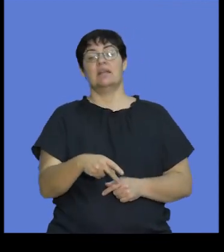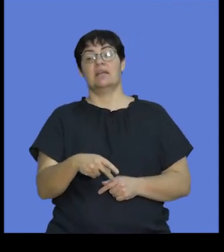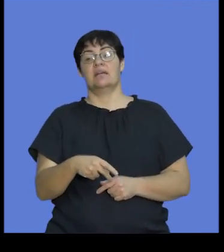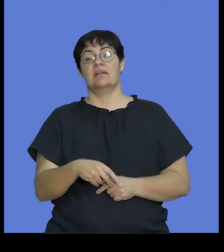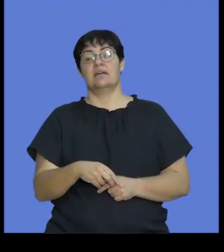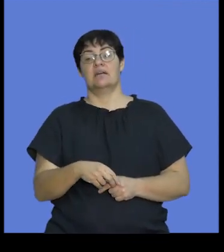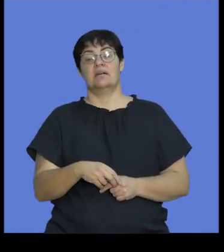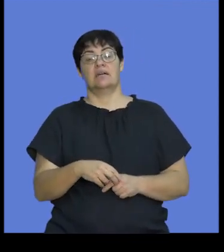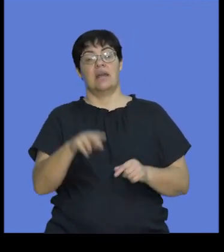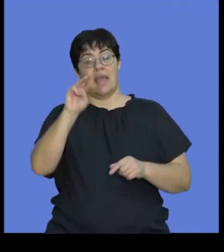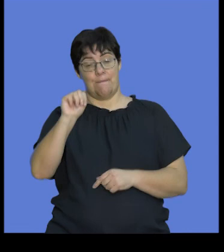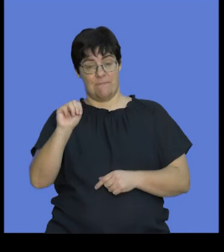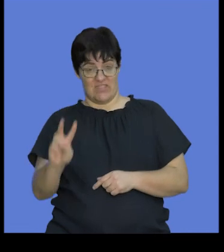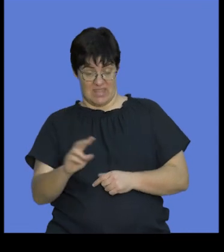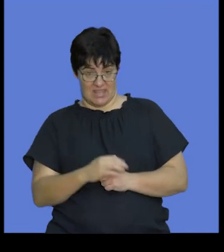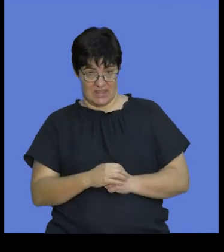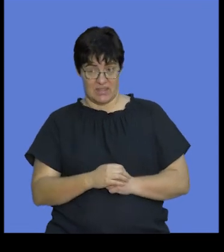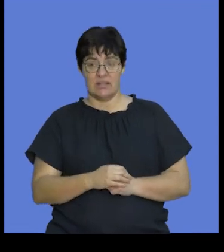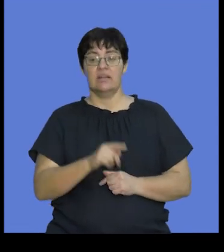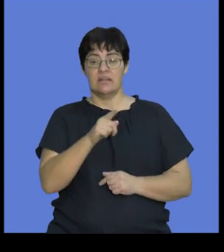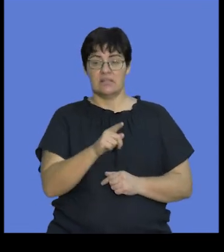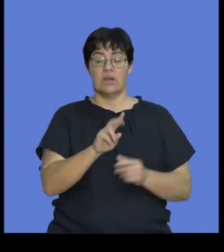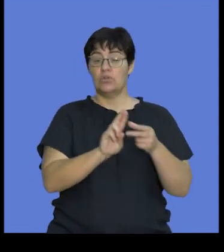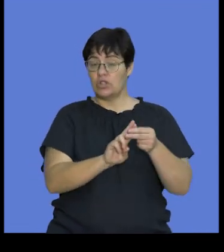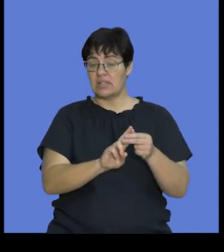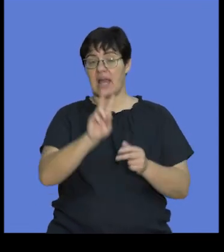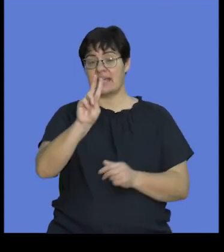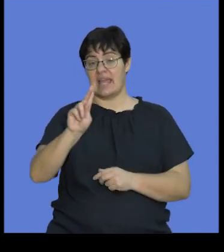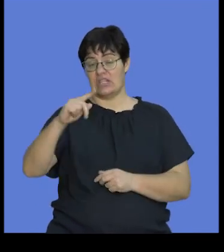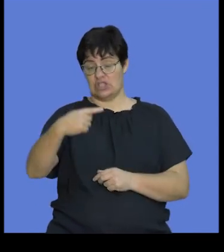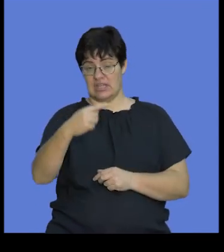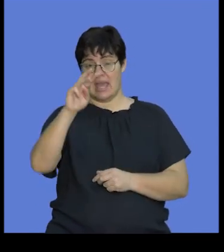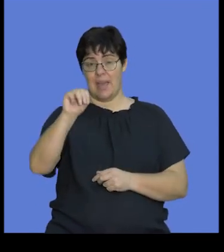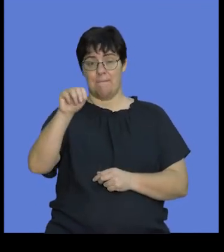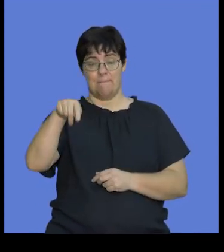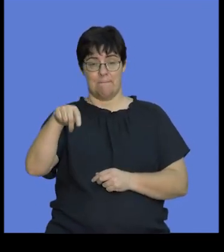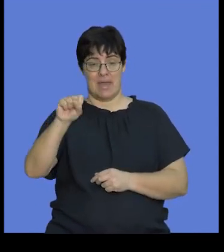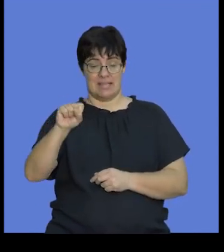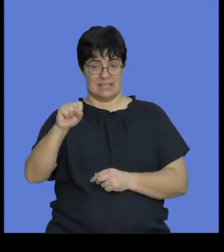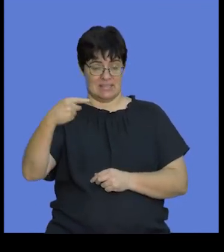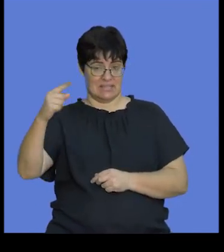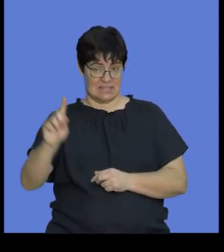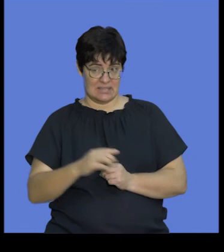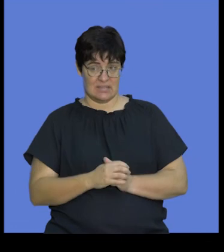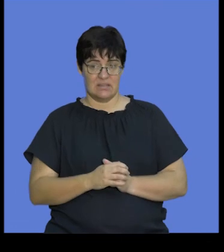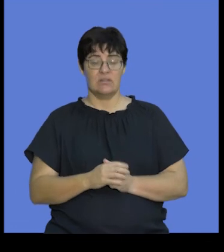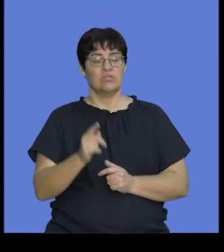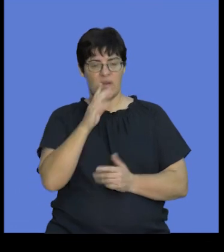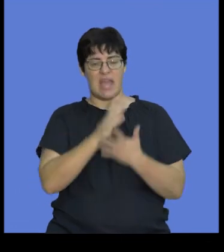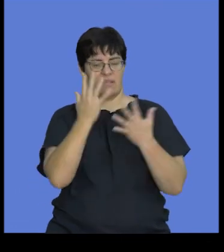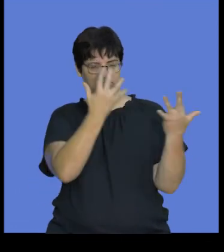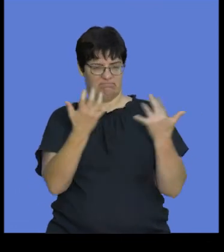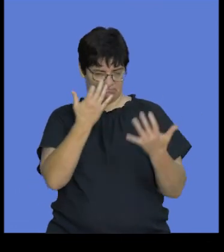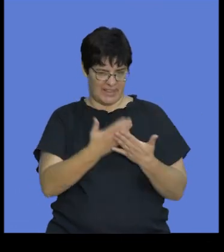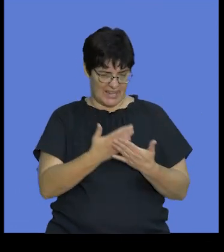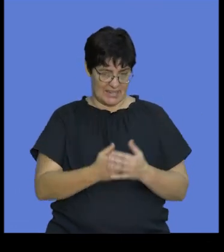is mass times velocity. Its units, kilogram meters per second, which of course you know come from there, so